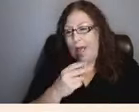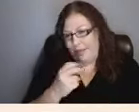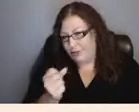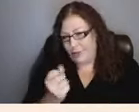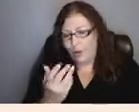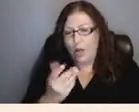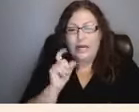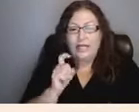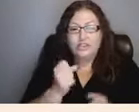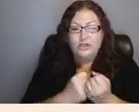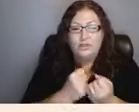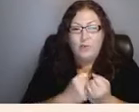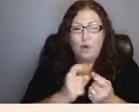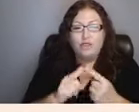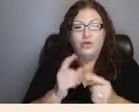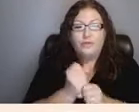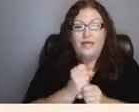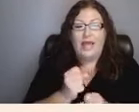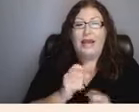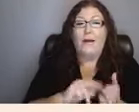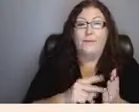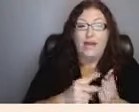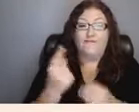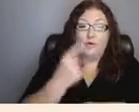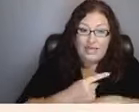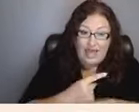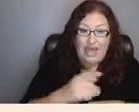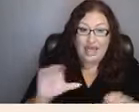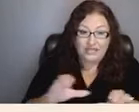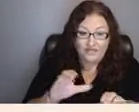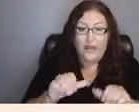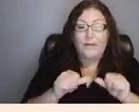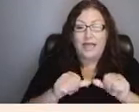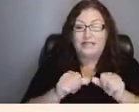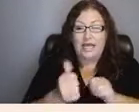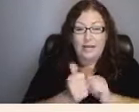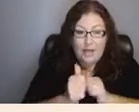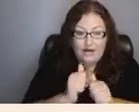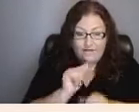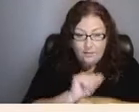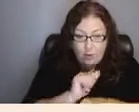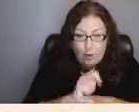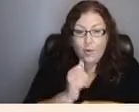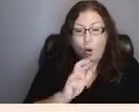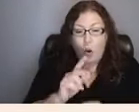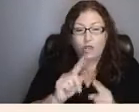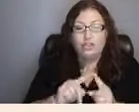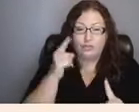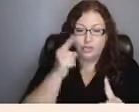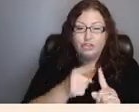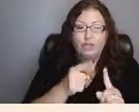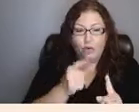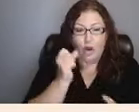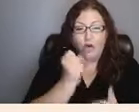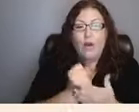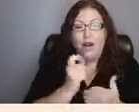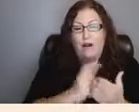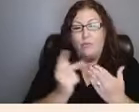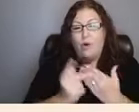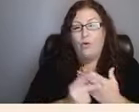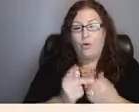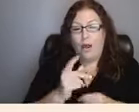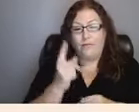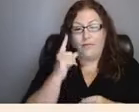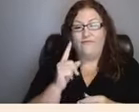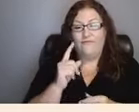meaningful day activity, maintain competitive employment, or to pursue an accredited program of